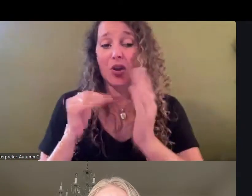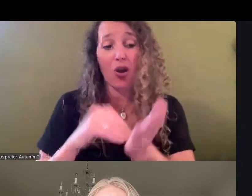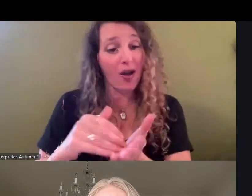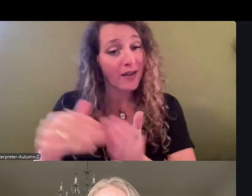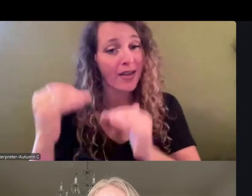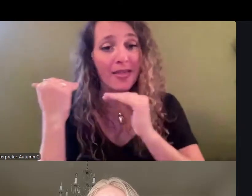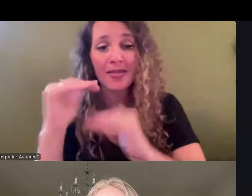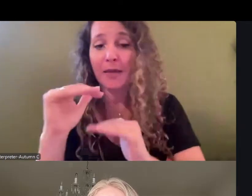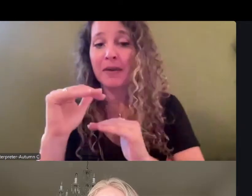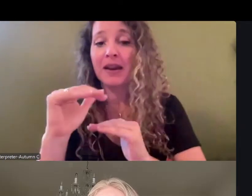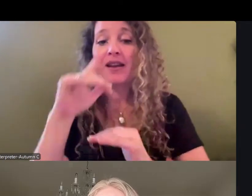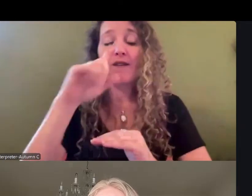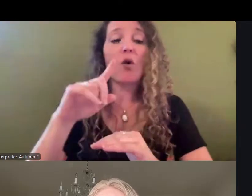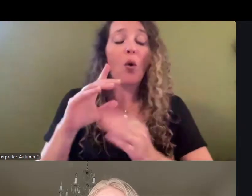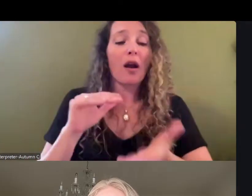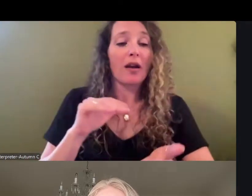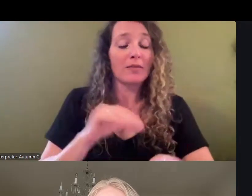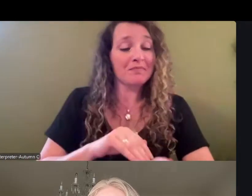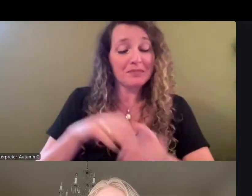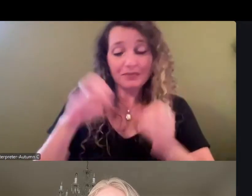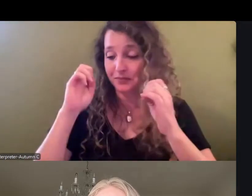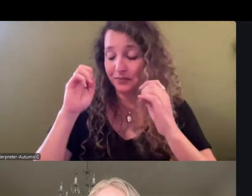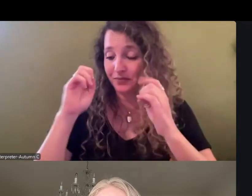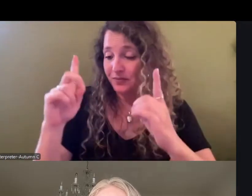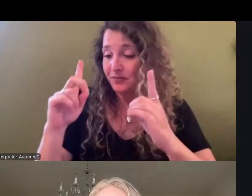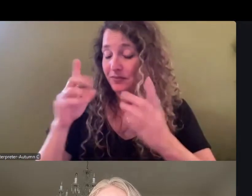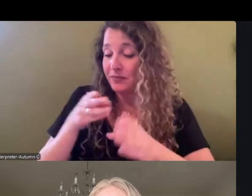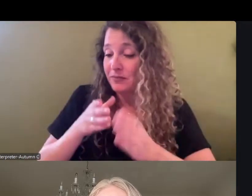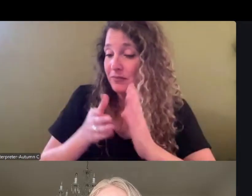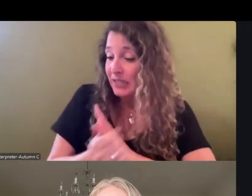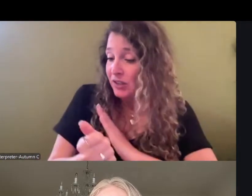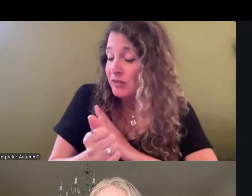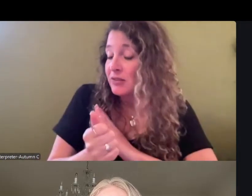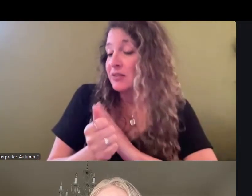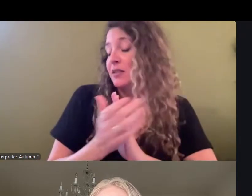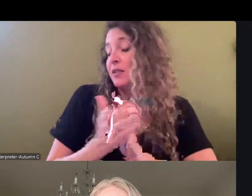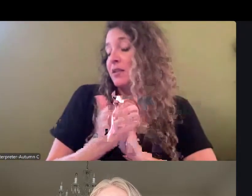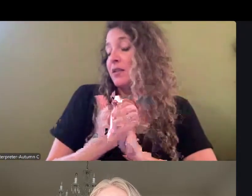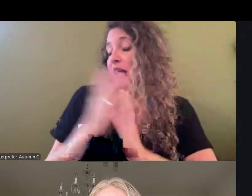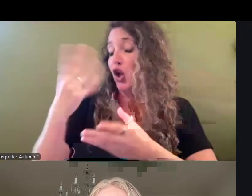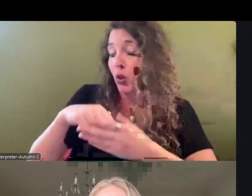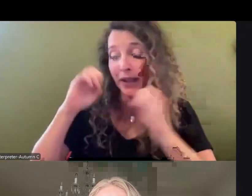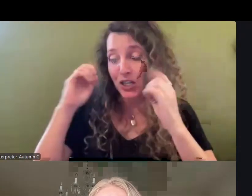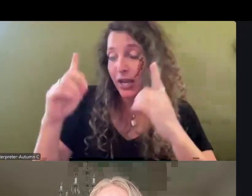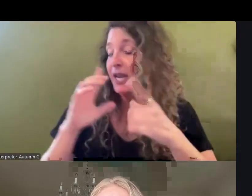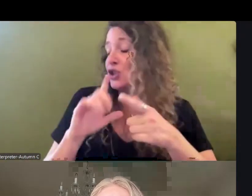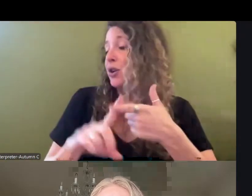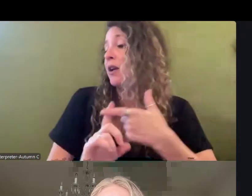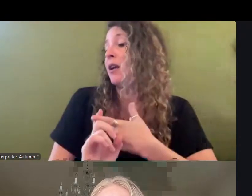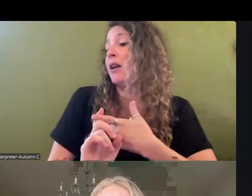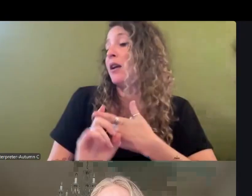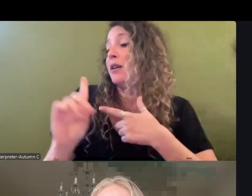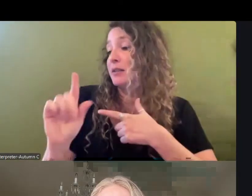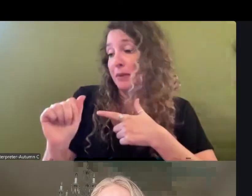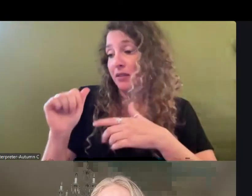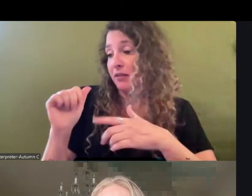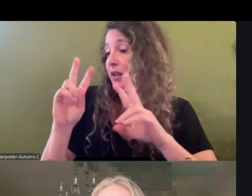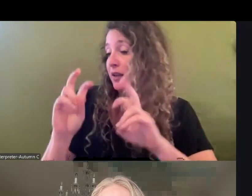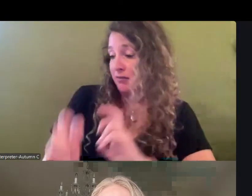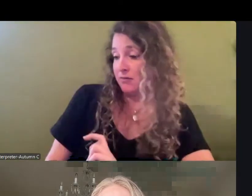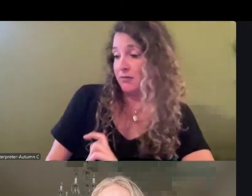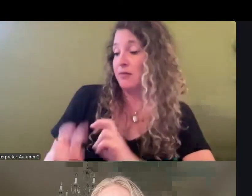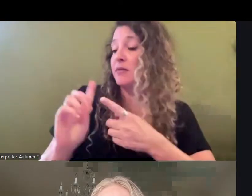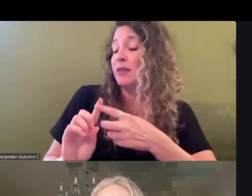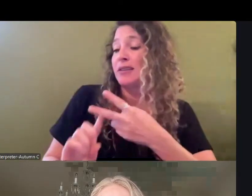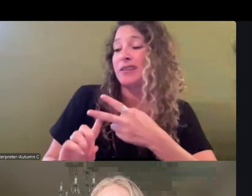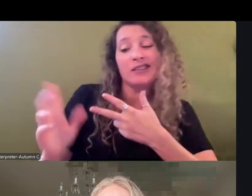medical education skills. I think specifically including education on disability accessibility as part